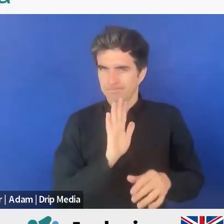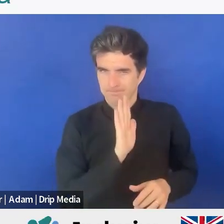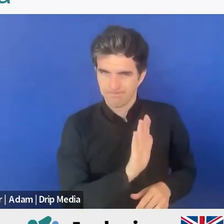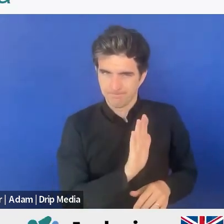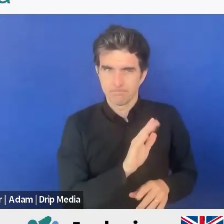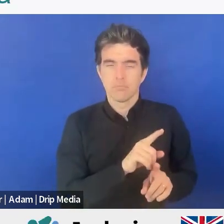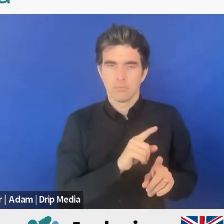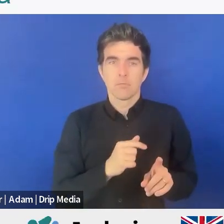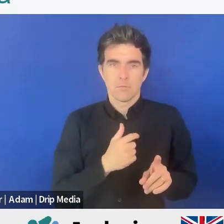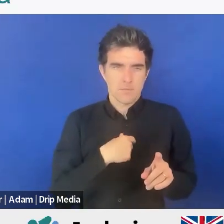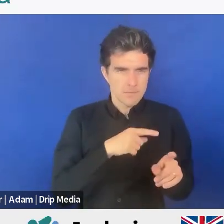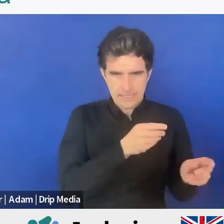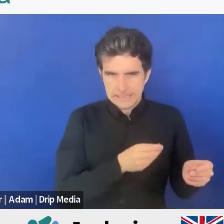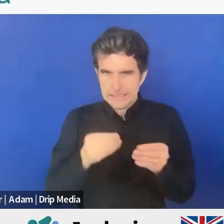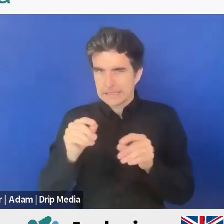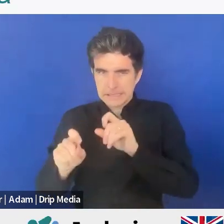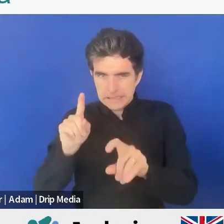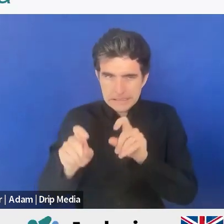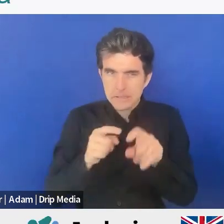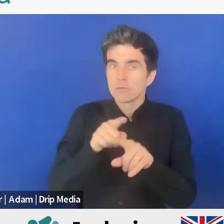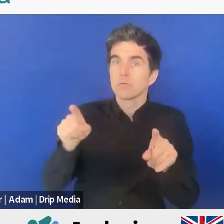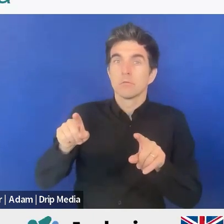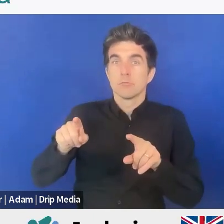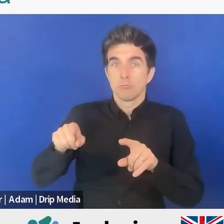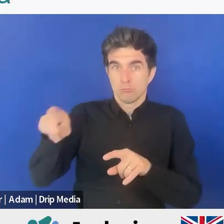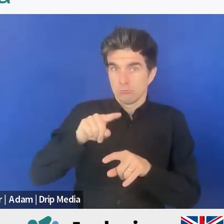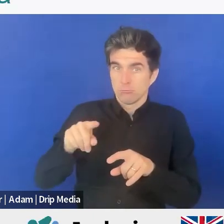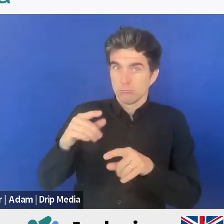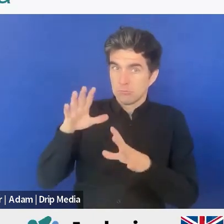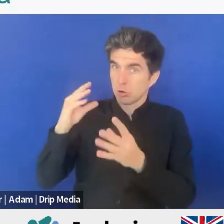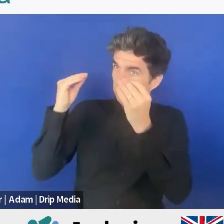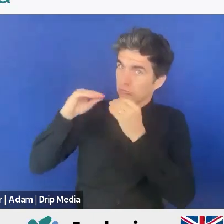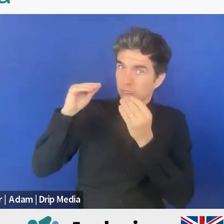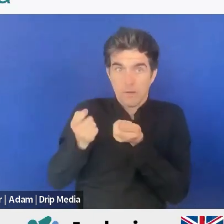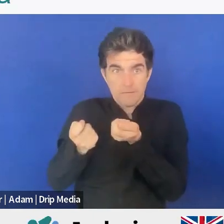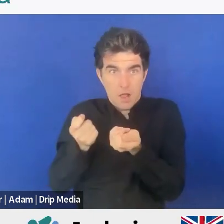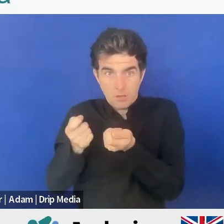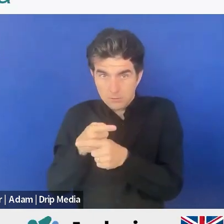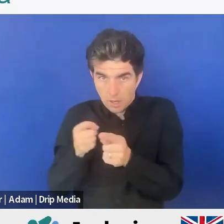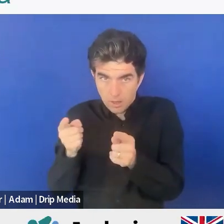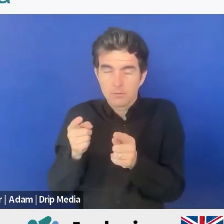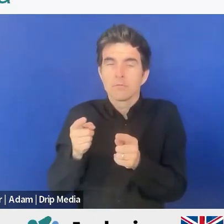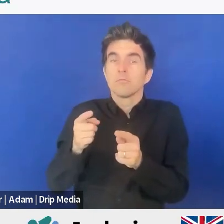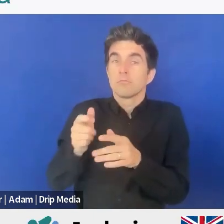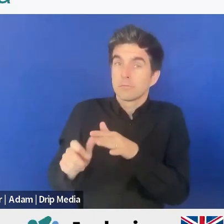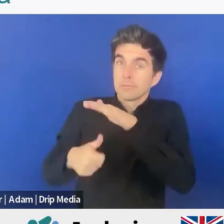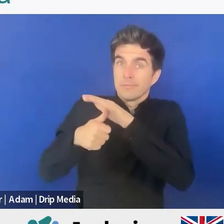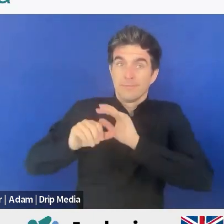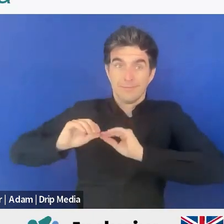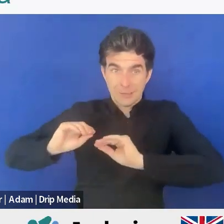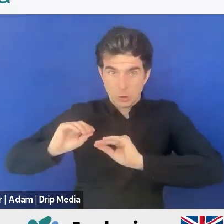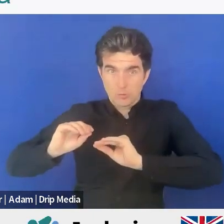and parents and caregivers, is that there's suddenly a much wider understanding of the, what we mean